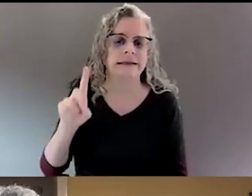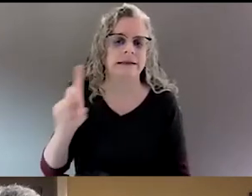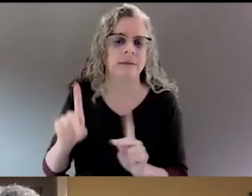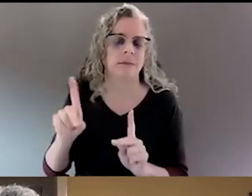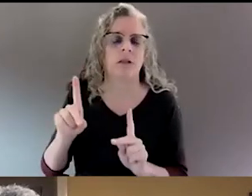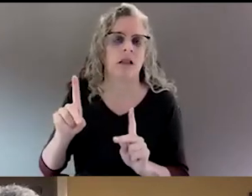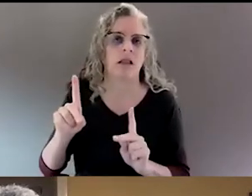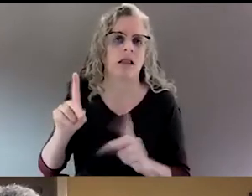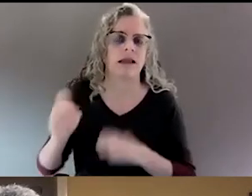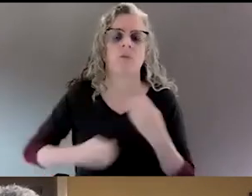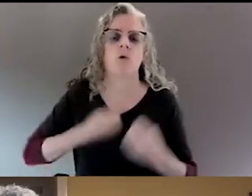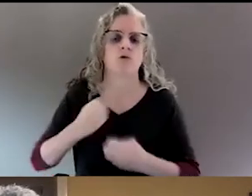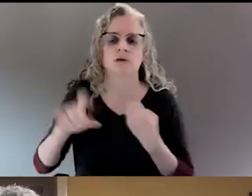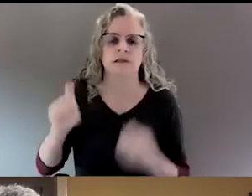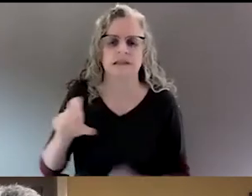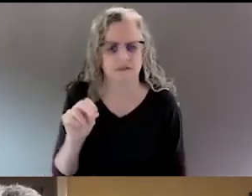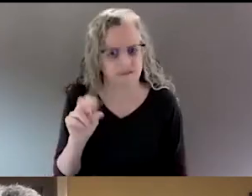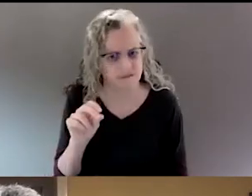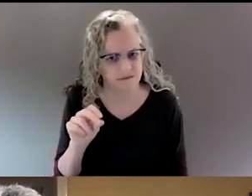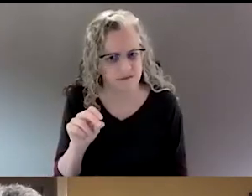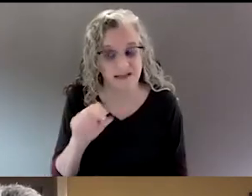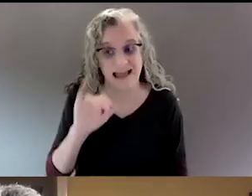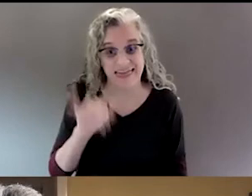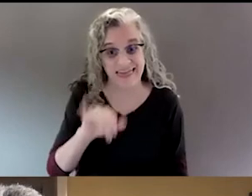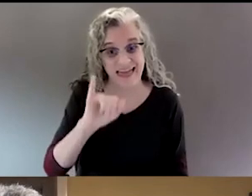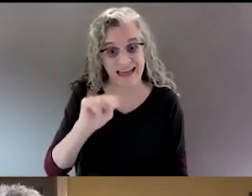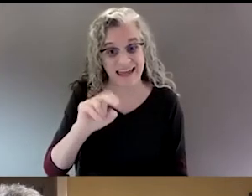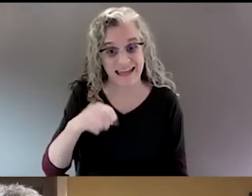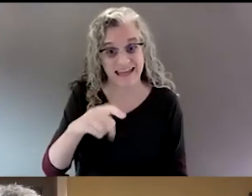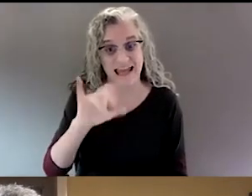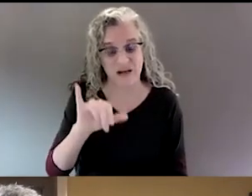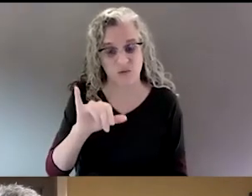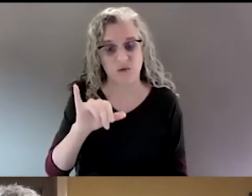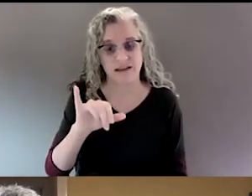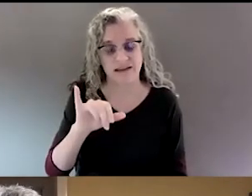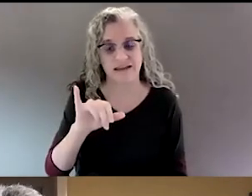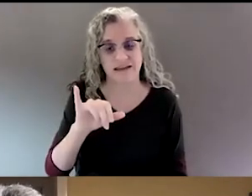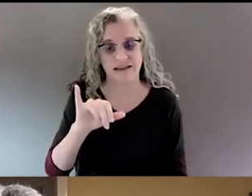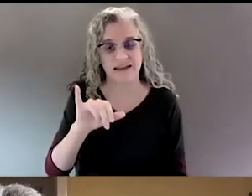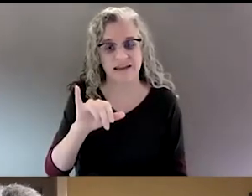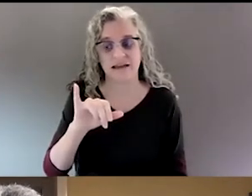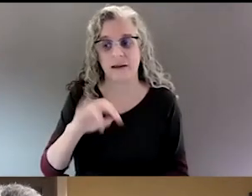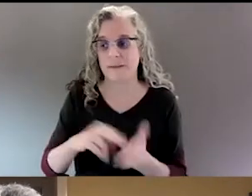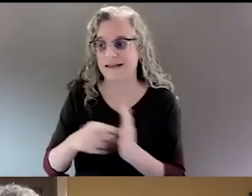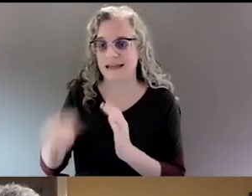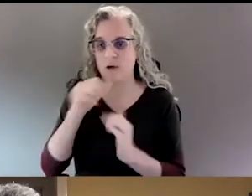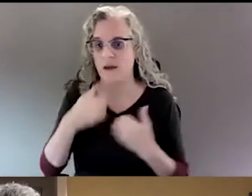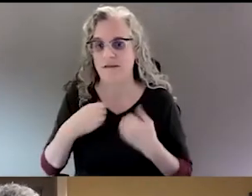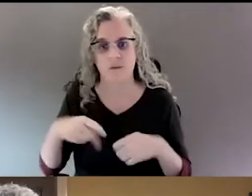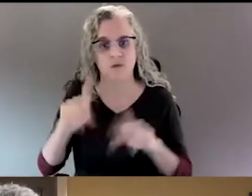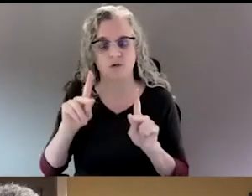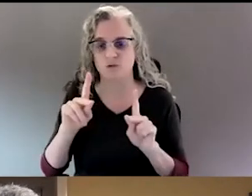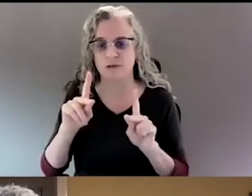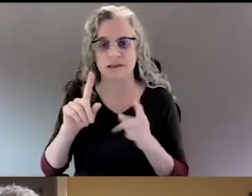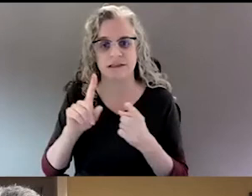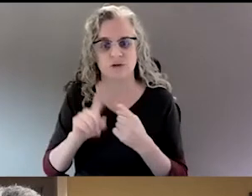inequity which actually creates the opportunity to develop mental health conditions. So if we're really going to